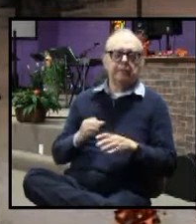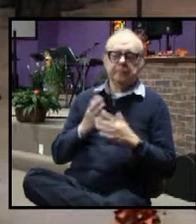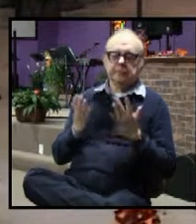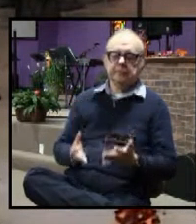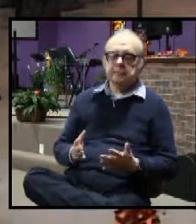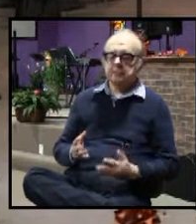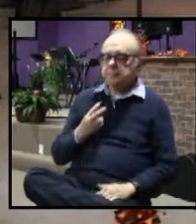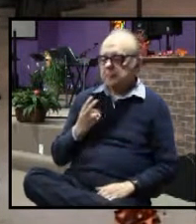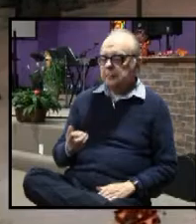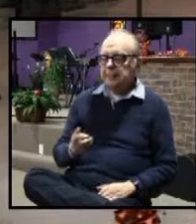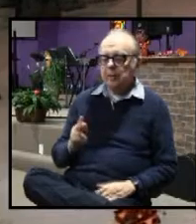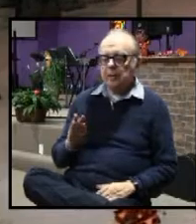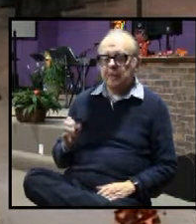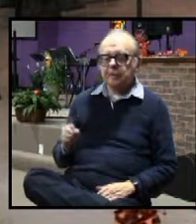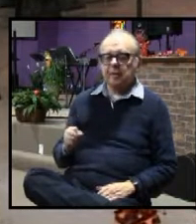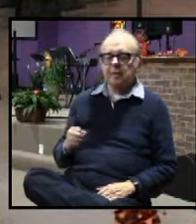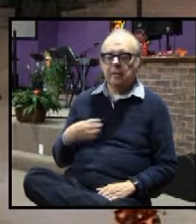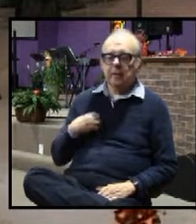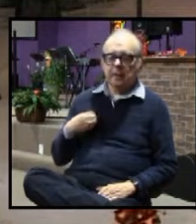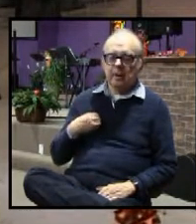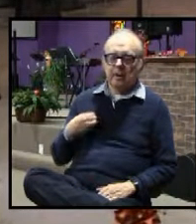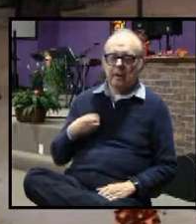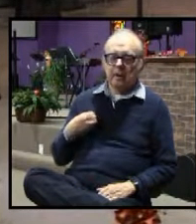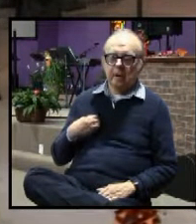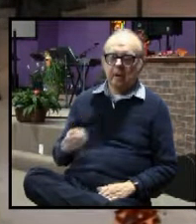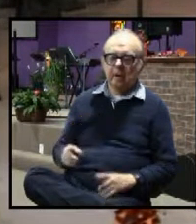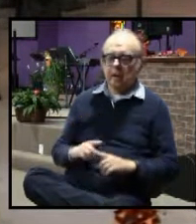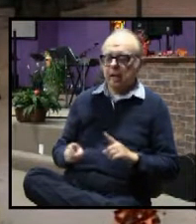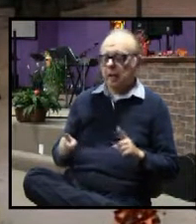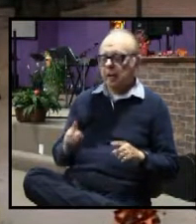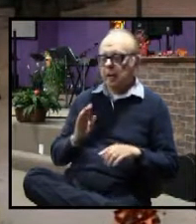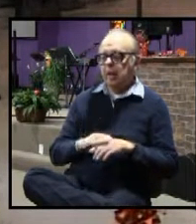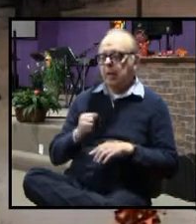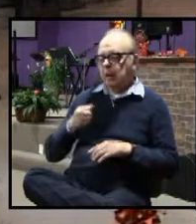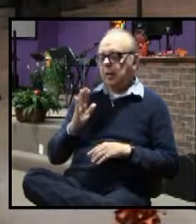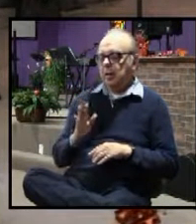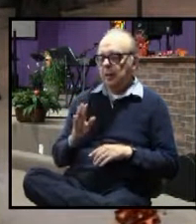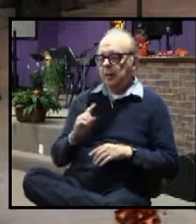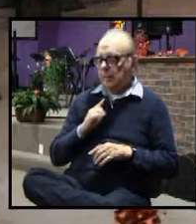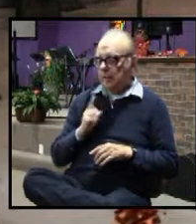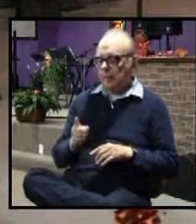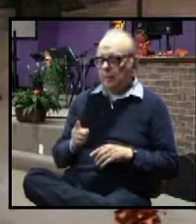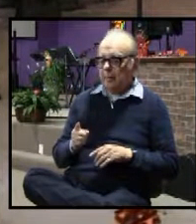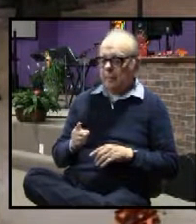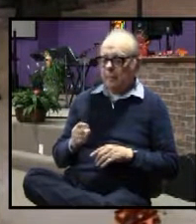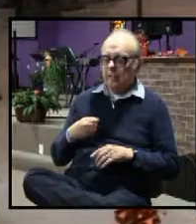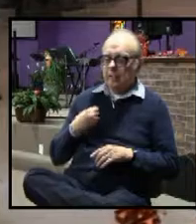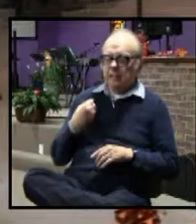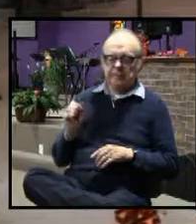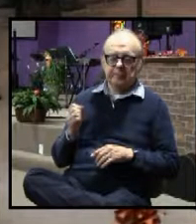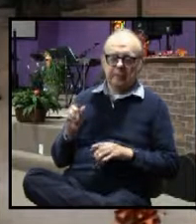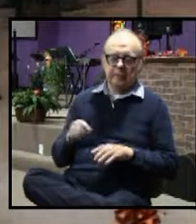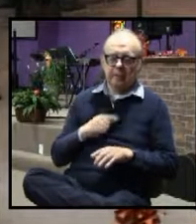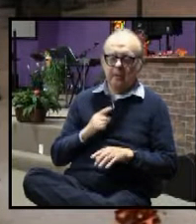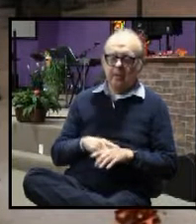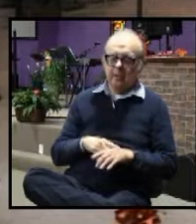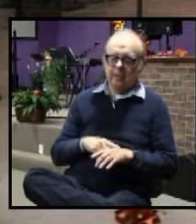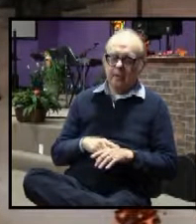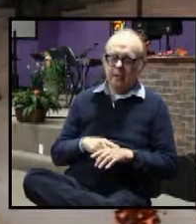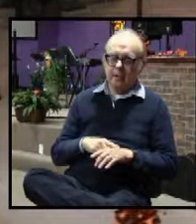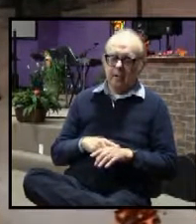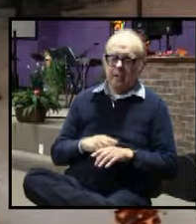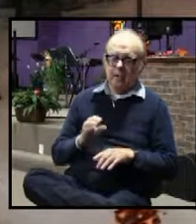Going and speaking around the U.S. and Canada and all the places that I've been has been a blessing to me, but it's been a calling of God that I say, I disobeyed for a long, long time,